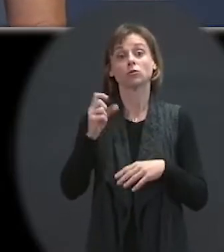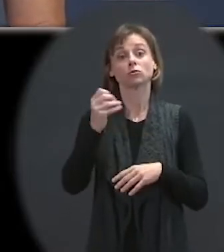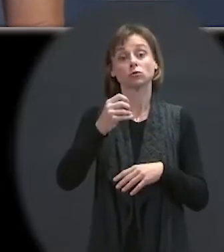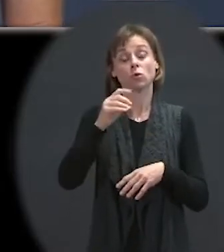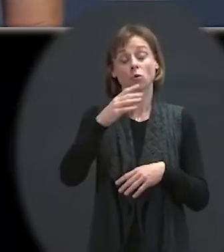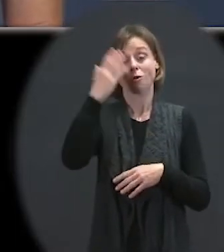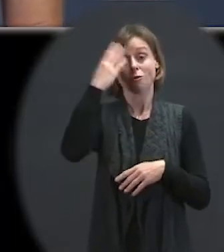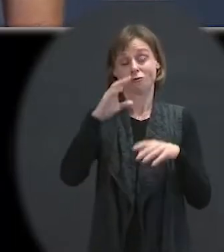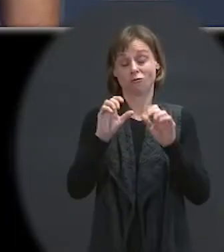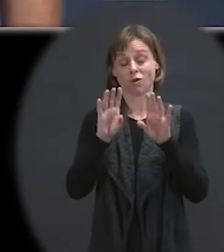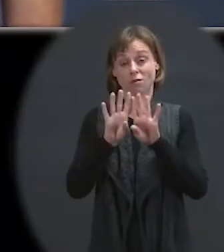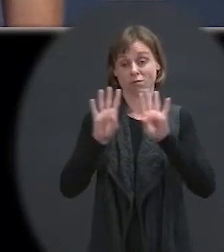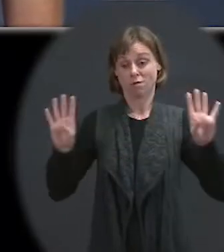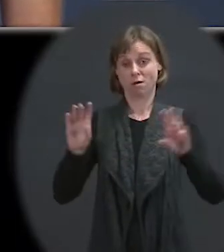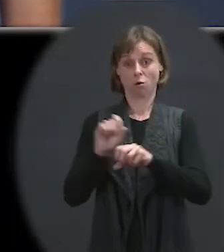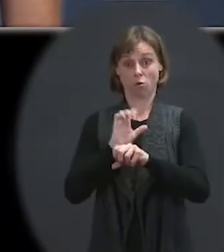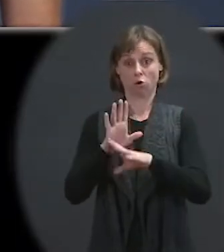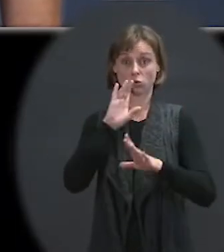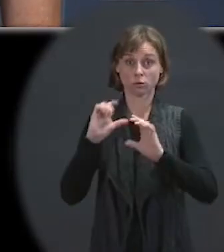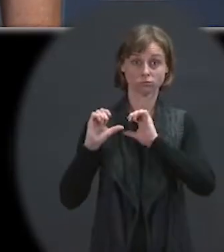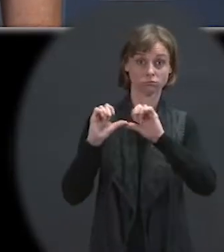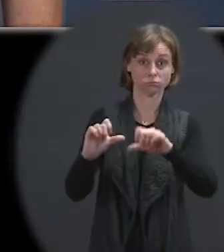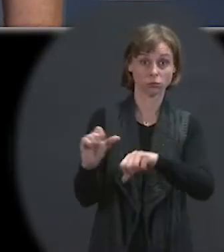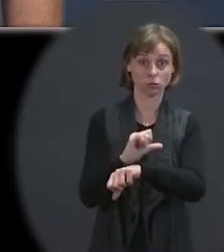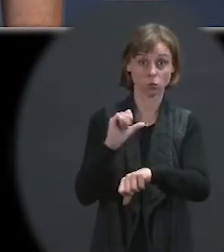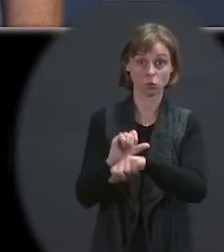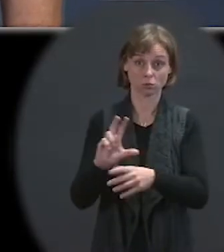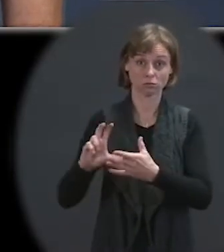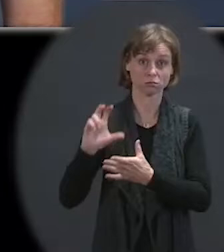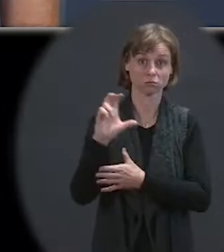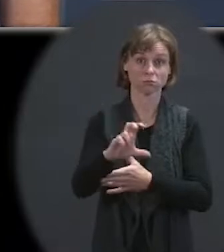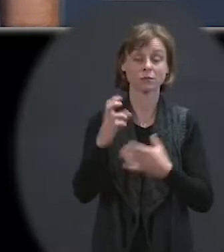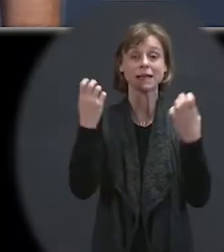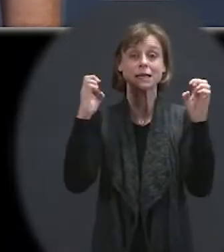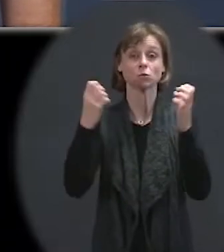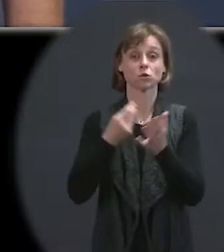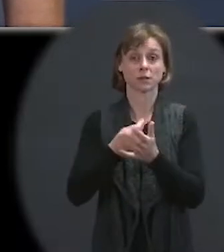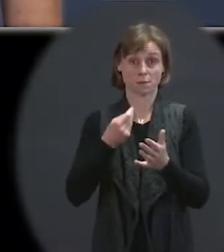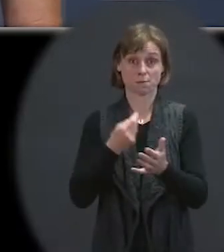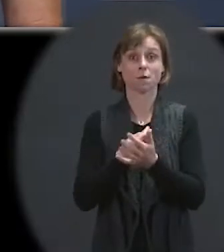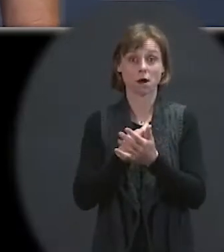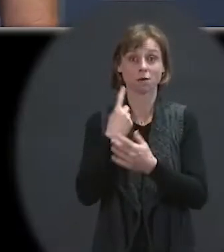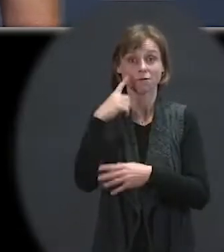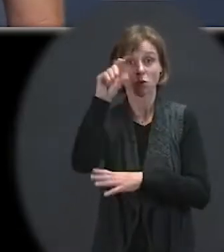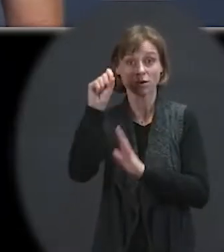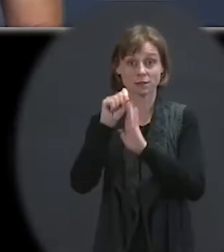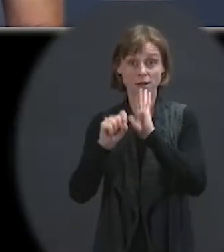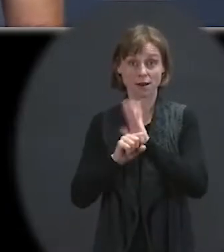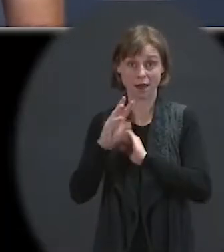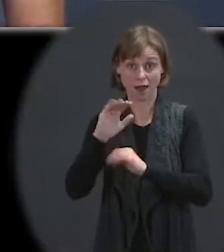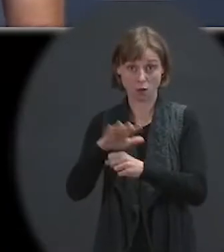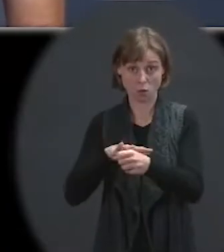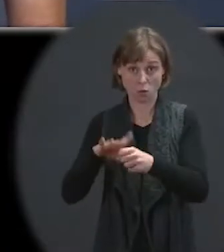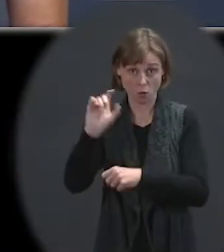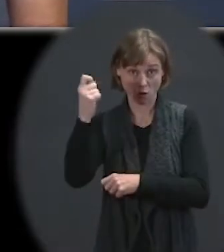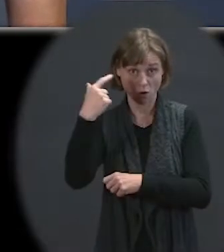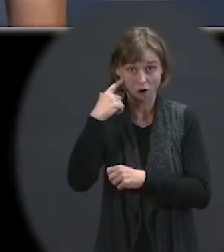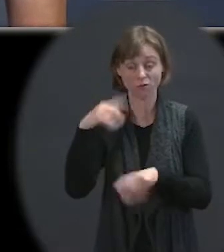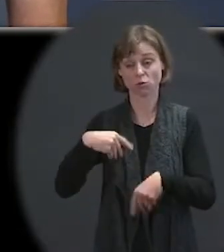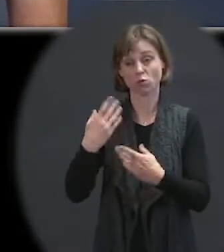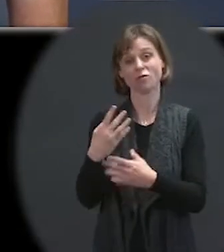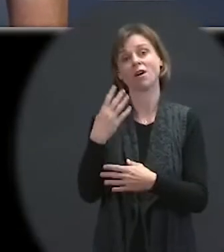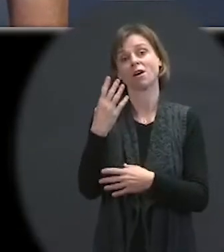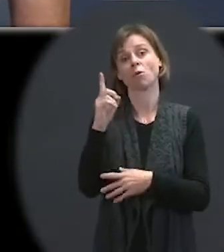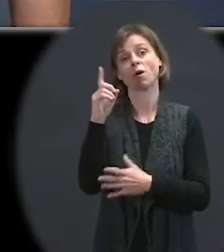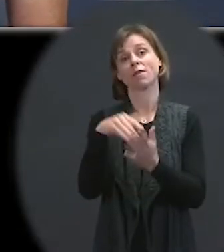with $350 billion in emergency funding for state and local governments, providing $1,400 per person checks to